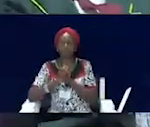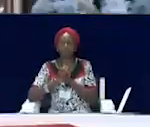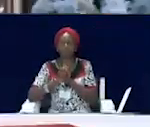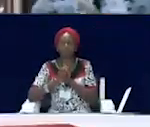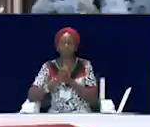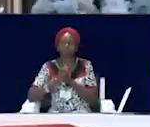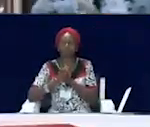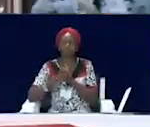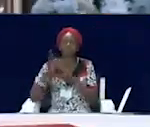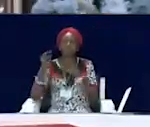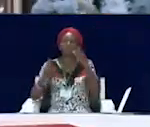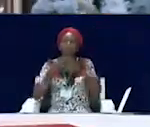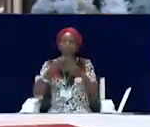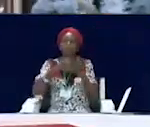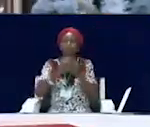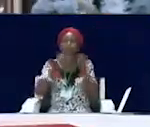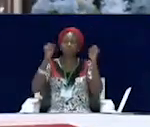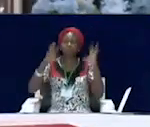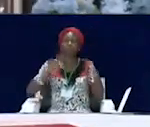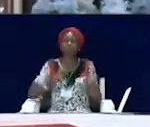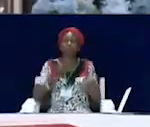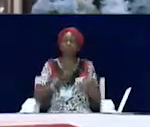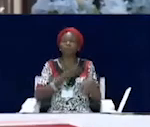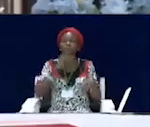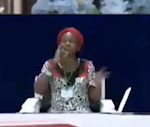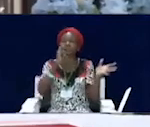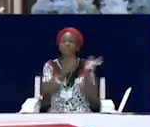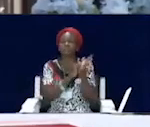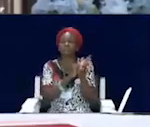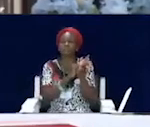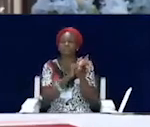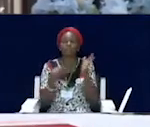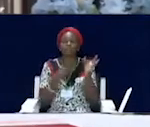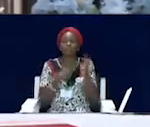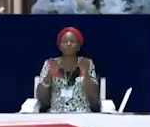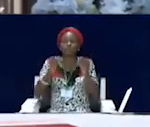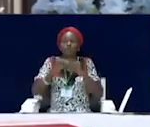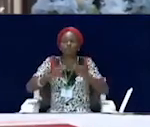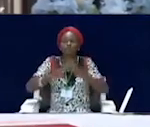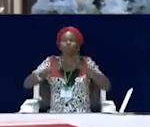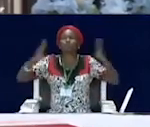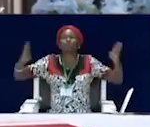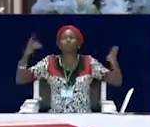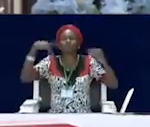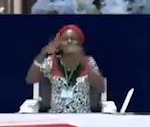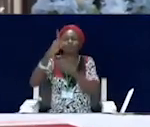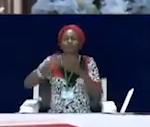You know, the problem with many of us is that we are too big for God to carry.